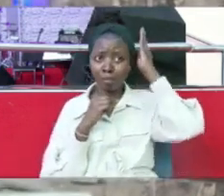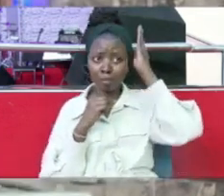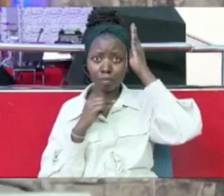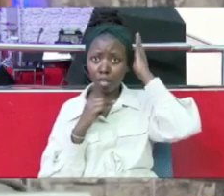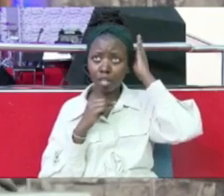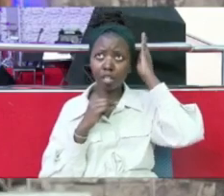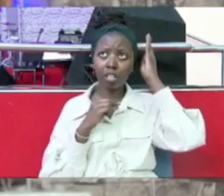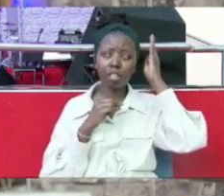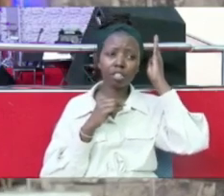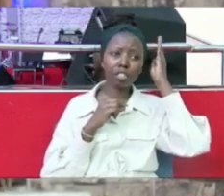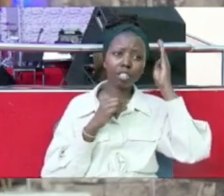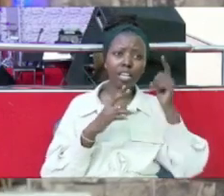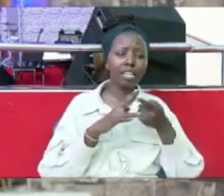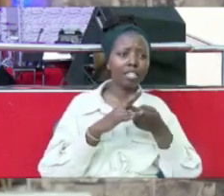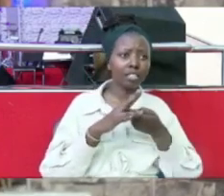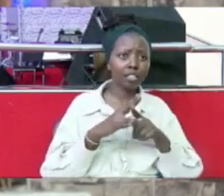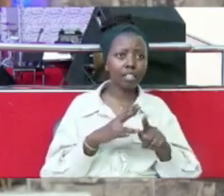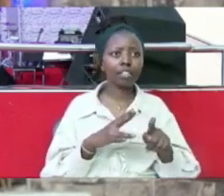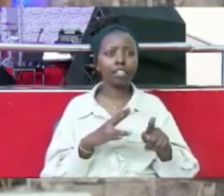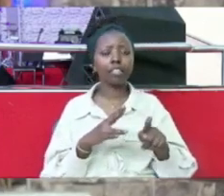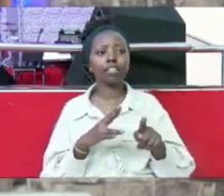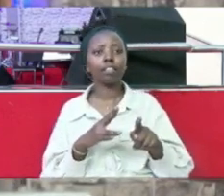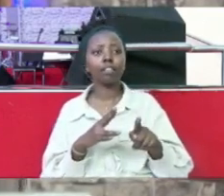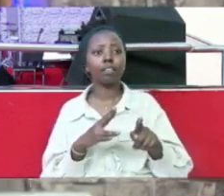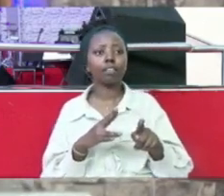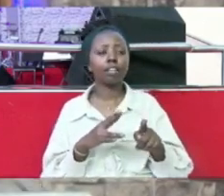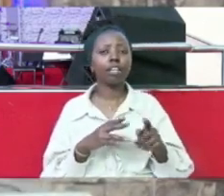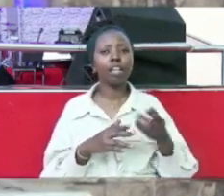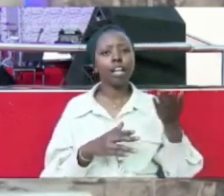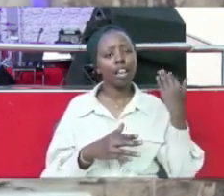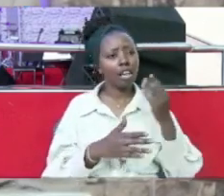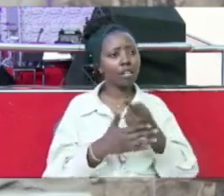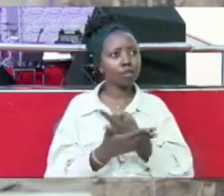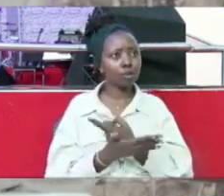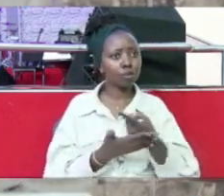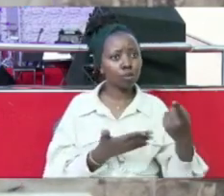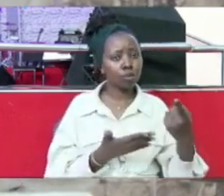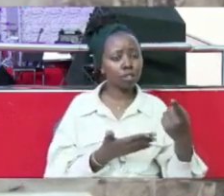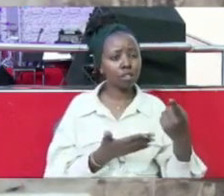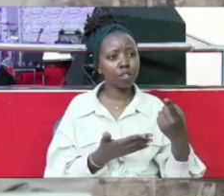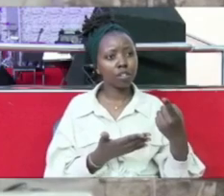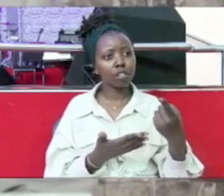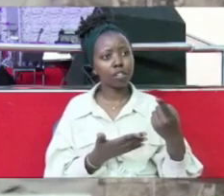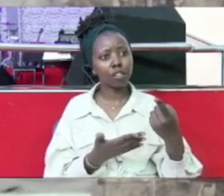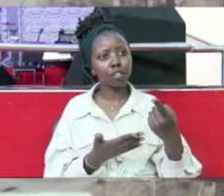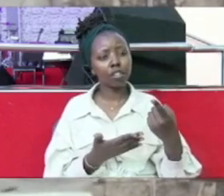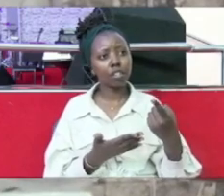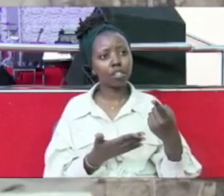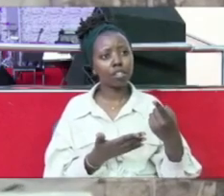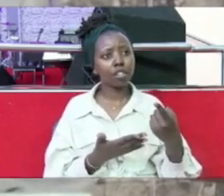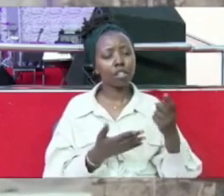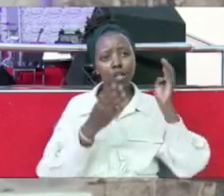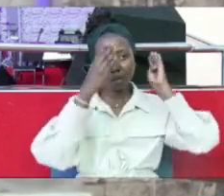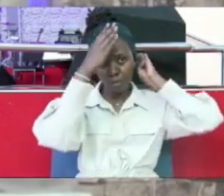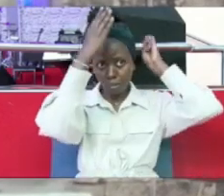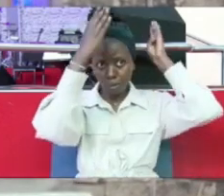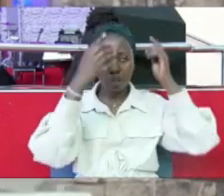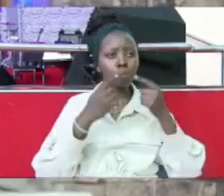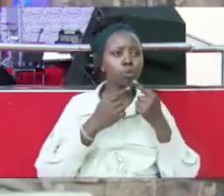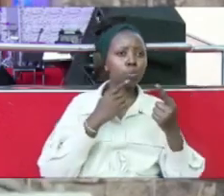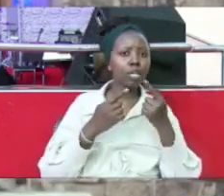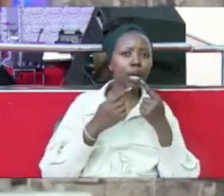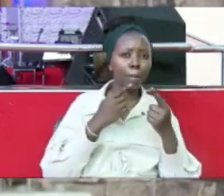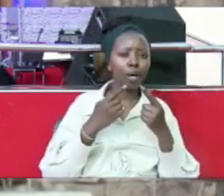Na mchungaji Brown alitutanguliza. And then last week, Bishop tackled on meditation of the Word of God as a spiritual discipline.